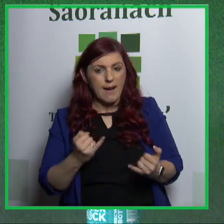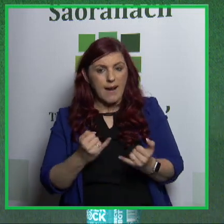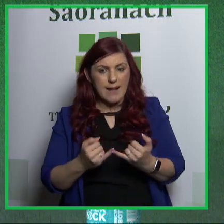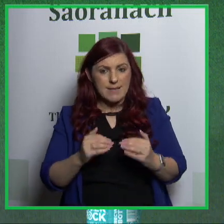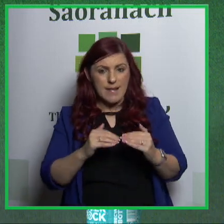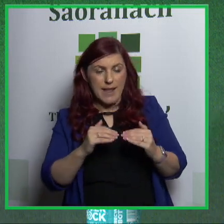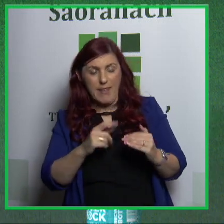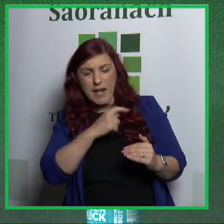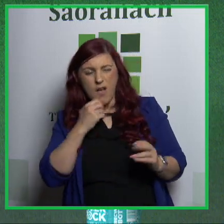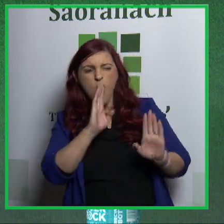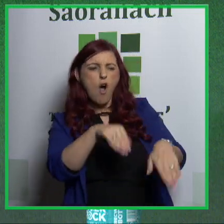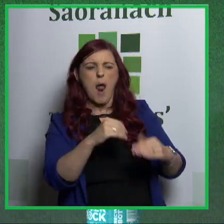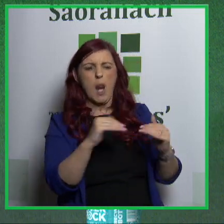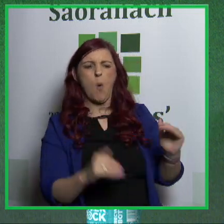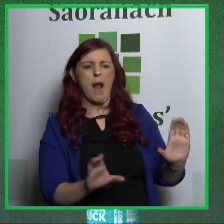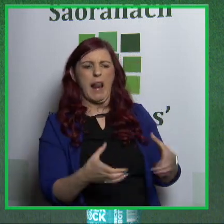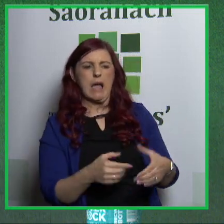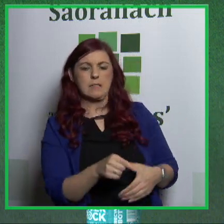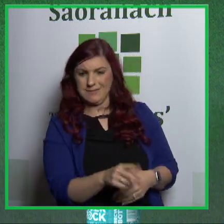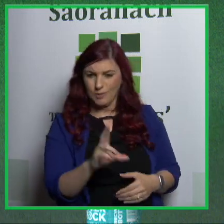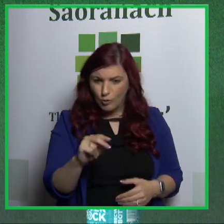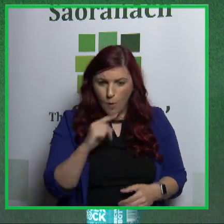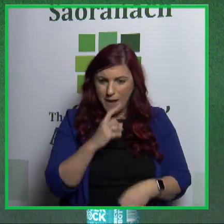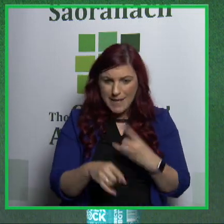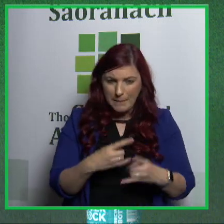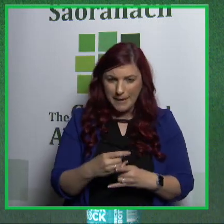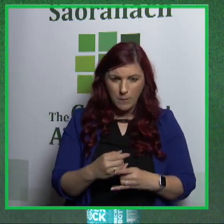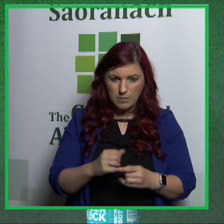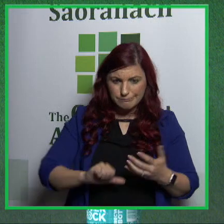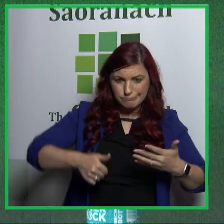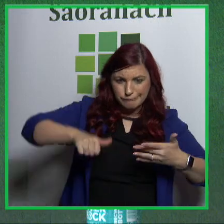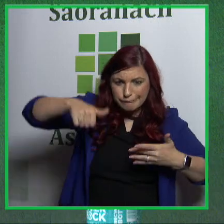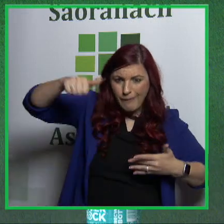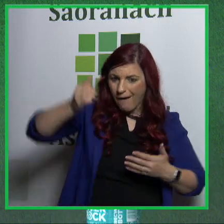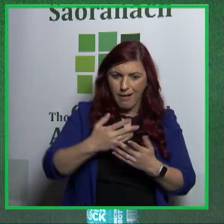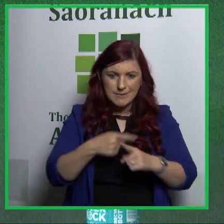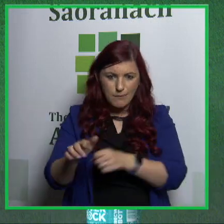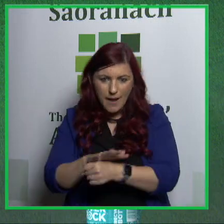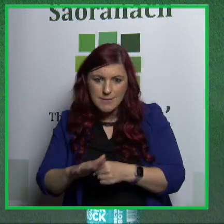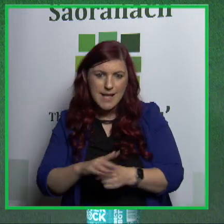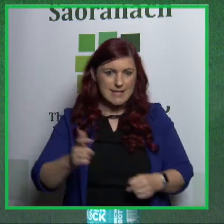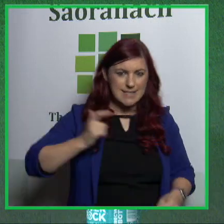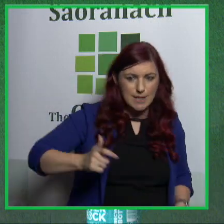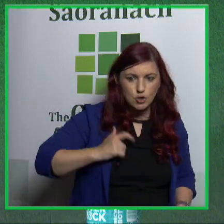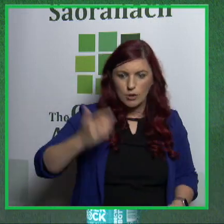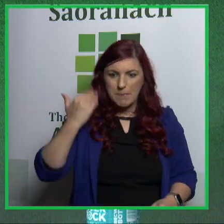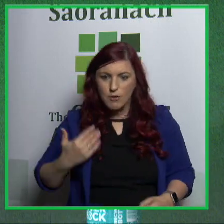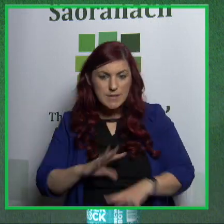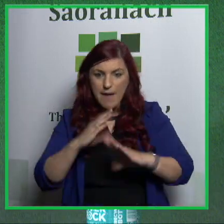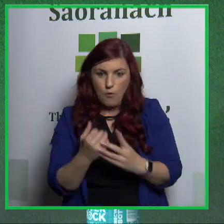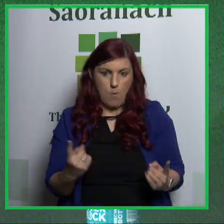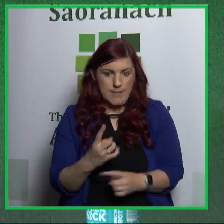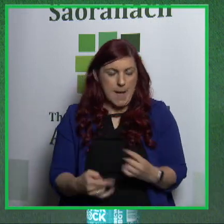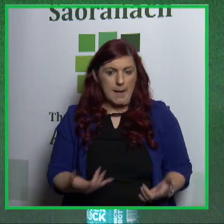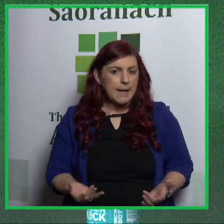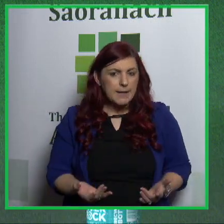but it's not. It's happening with people that's working up high. It's happening with barristers, solicitors. It's happening with everybody.